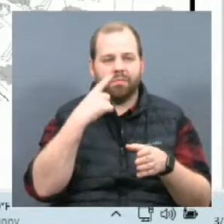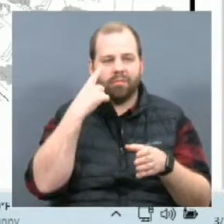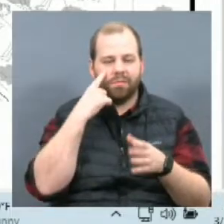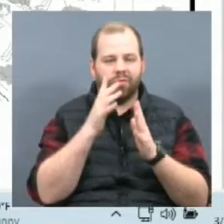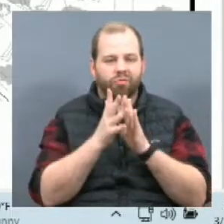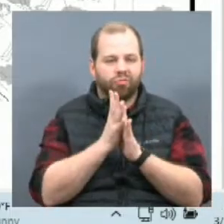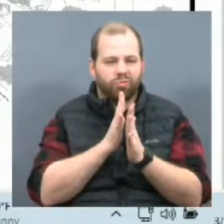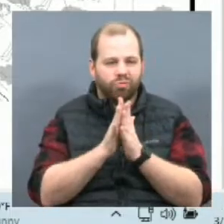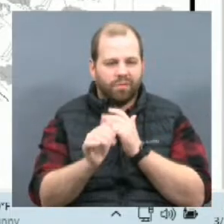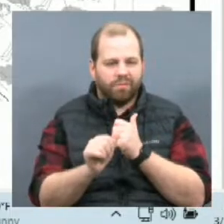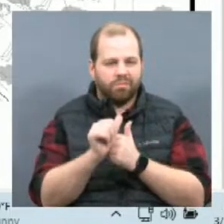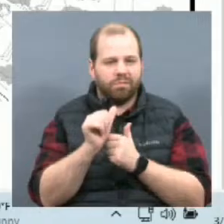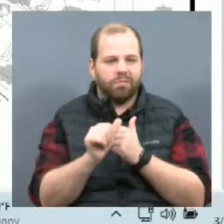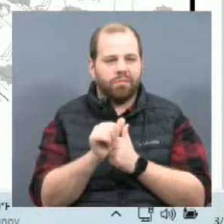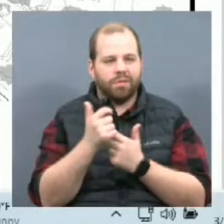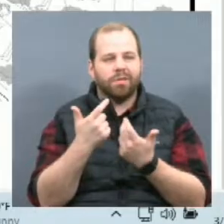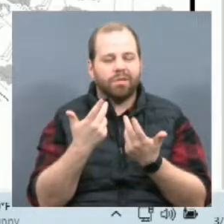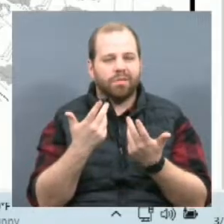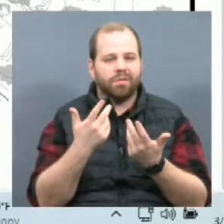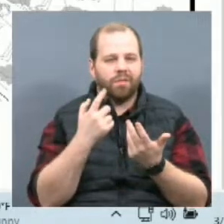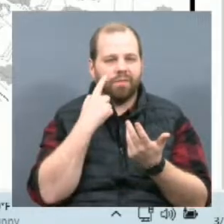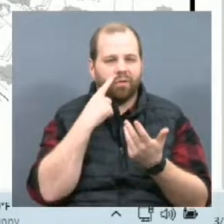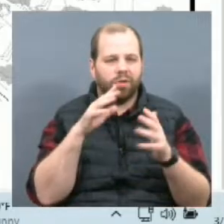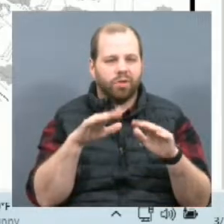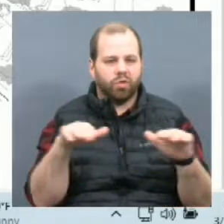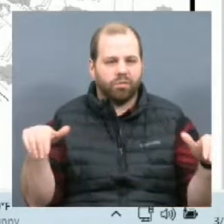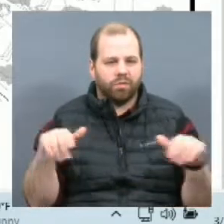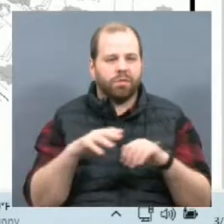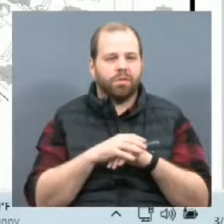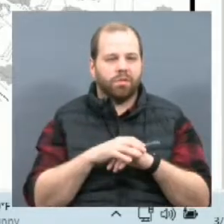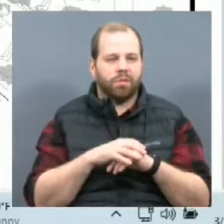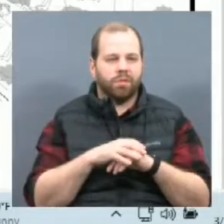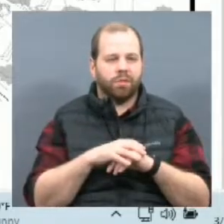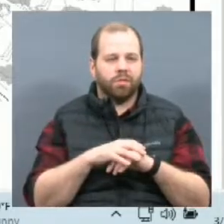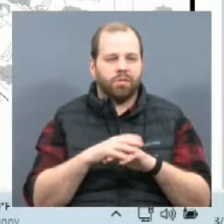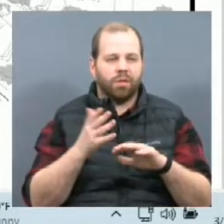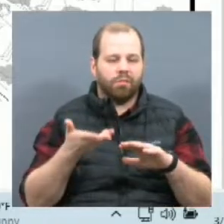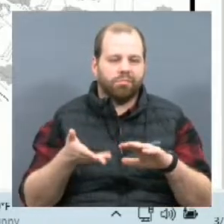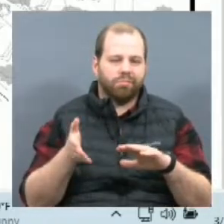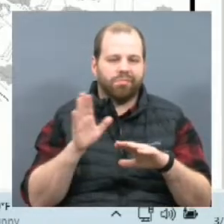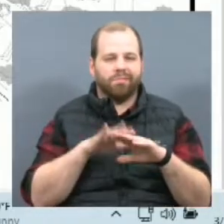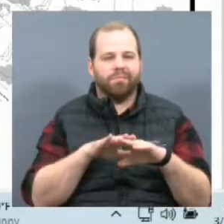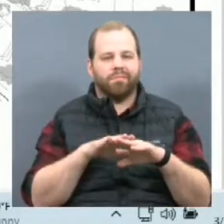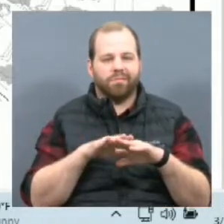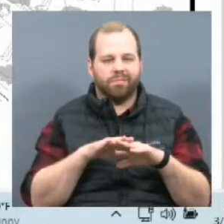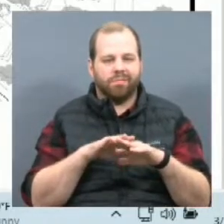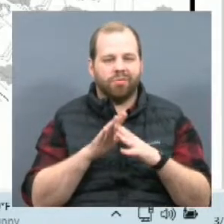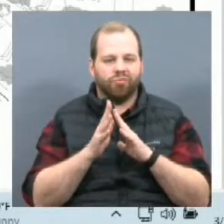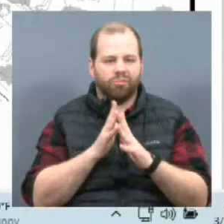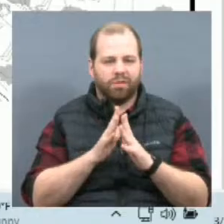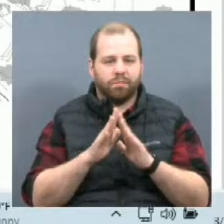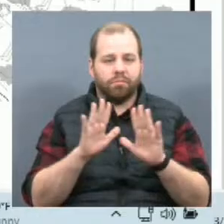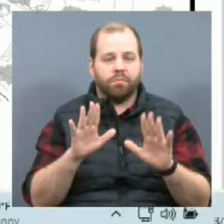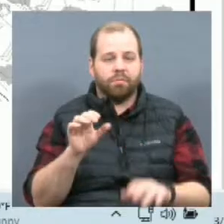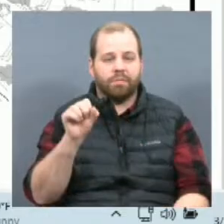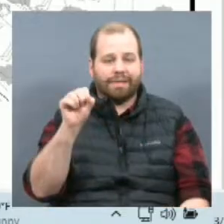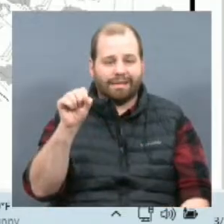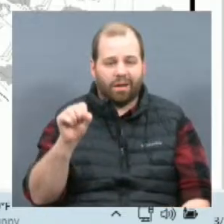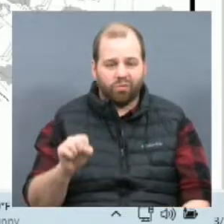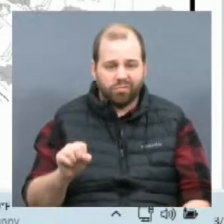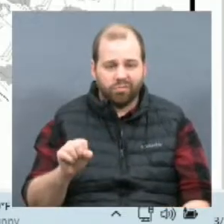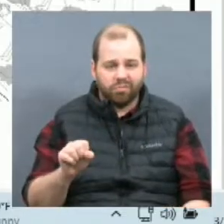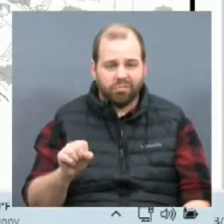traffic hazard and a hazard to our children. Just so much additional traffic on those. Now, Saturdays, we